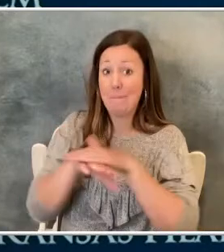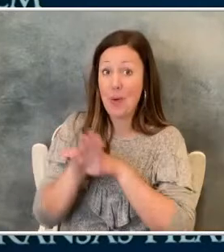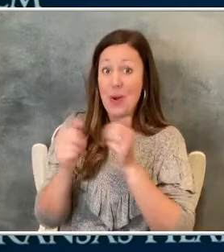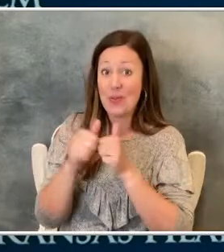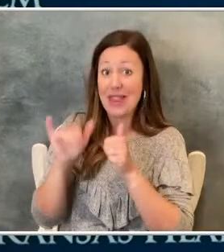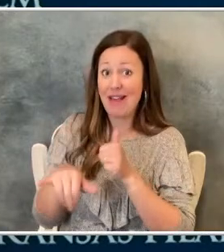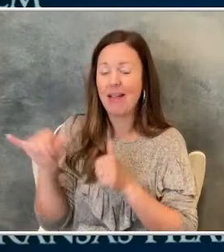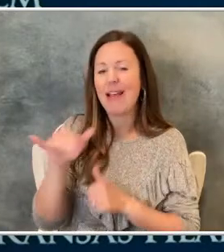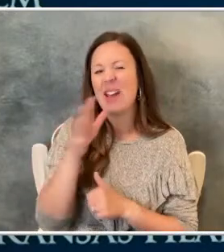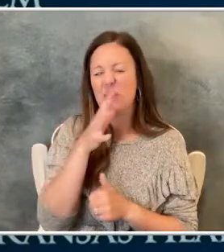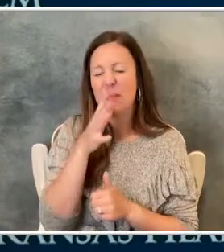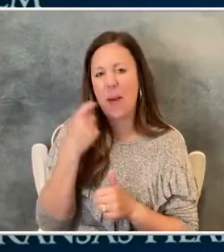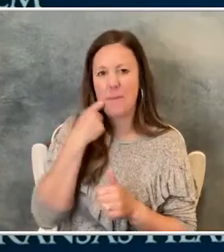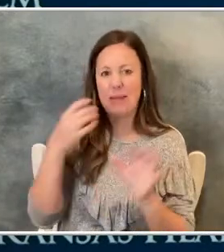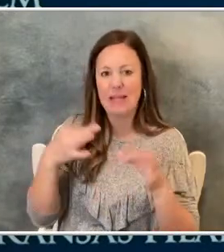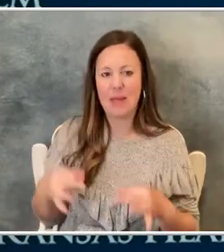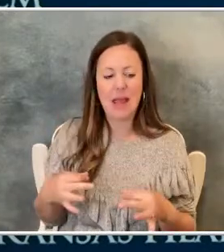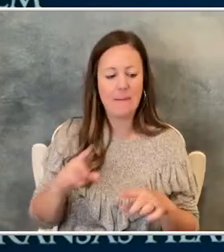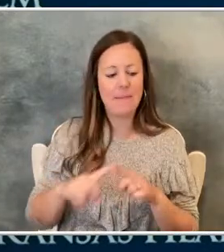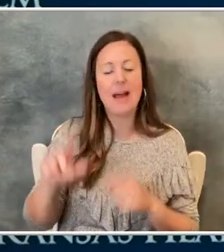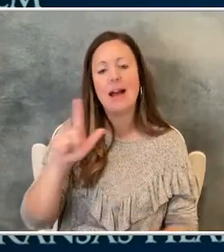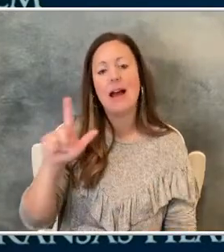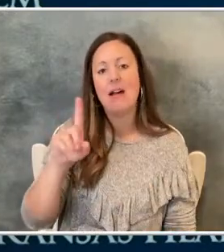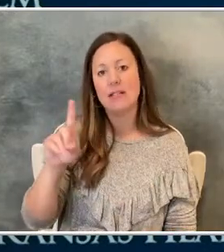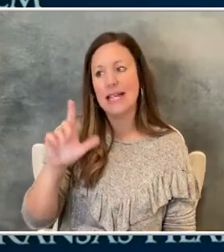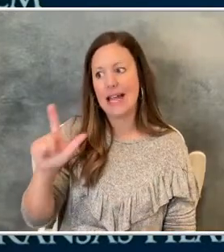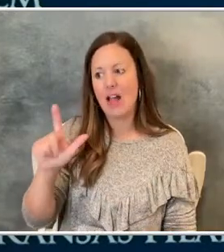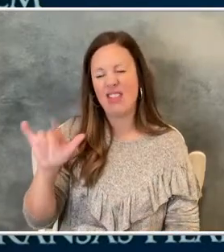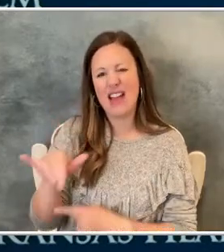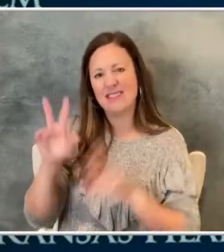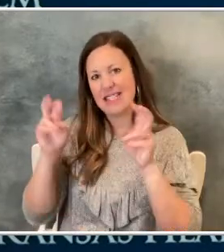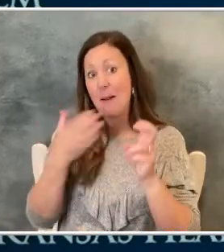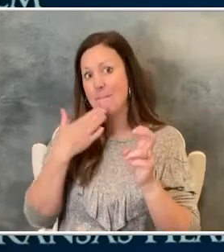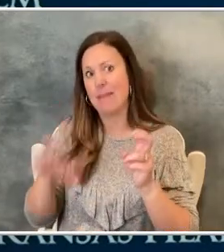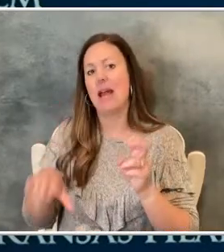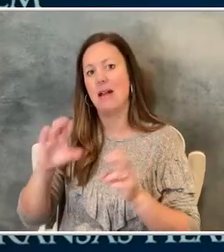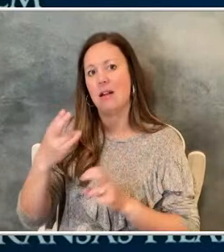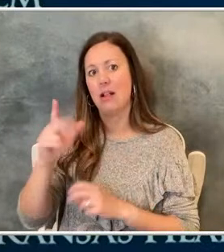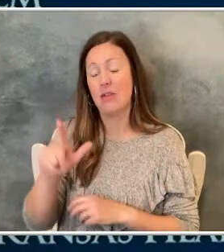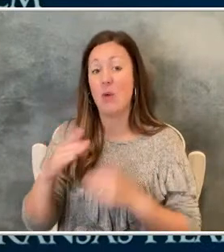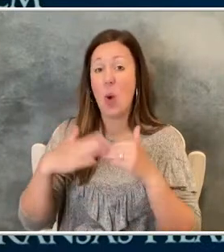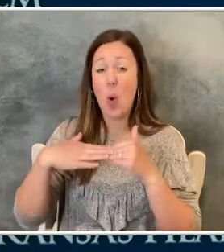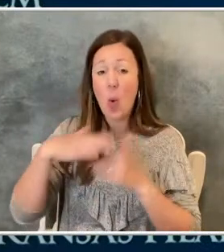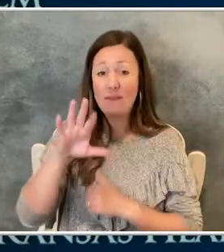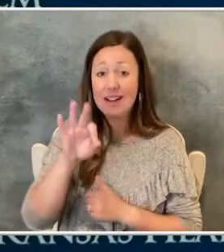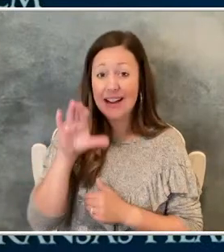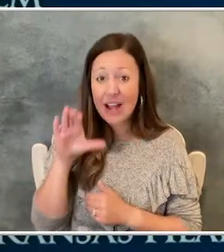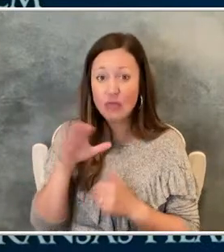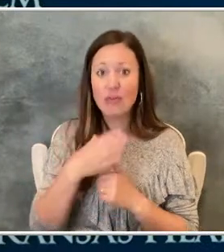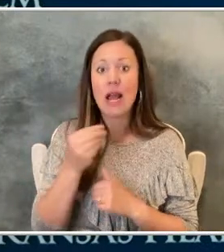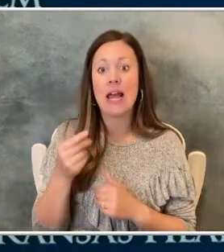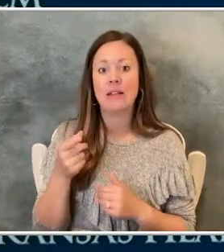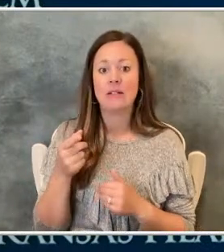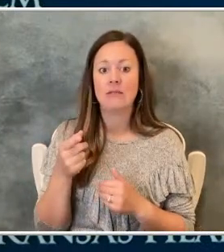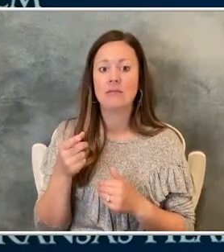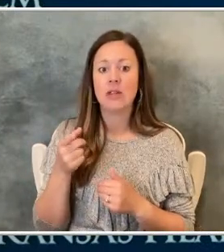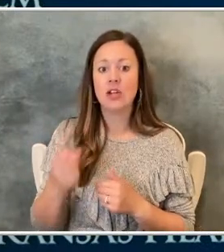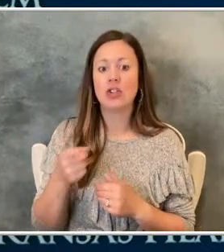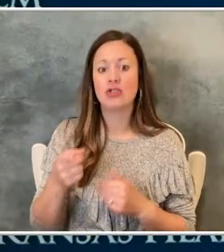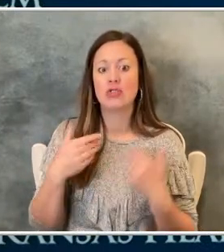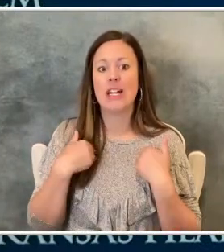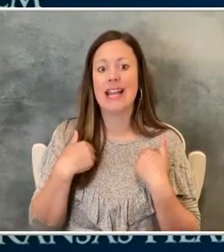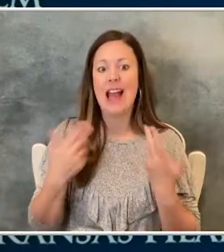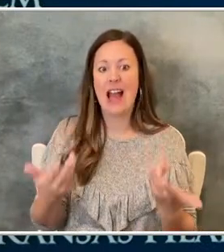said, LDL cholesterol, which is the bad cholesterol, over 900. and she had what we call null receptors, so